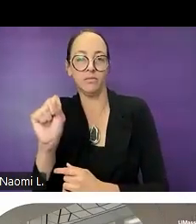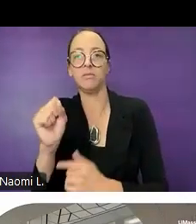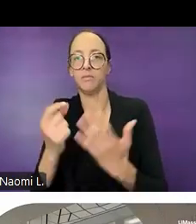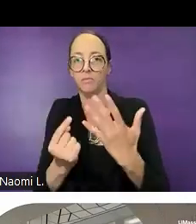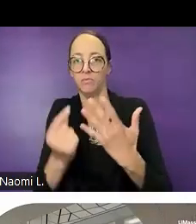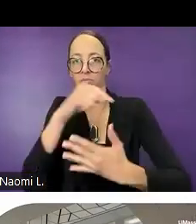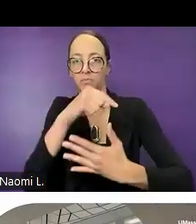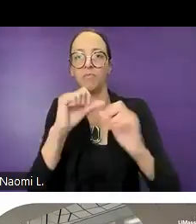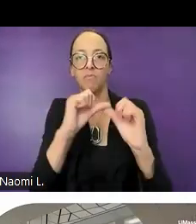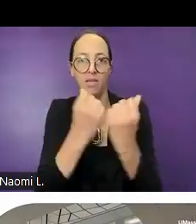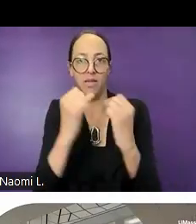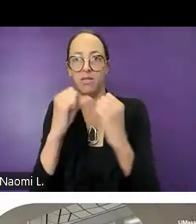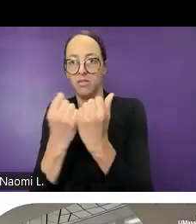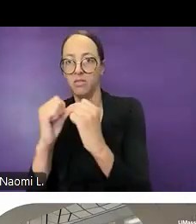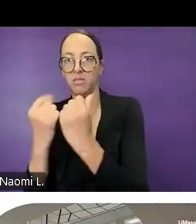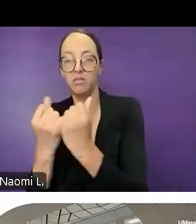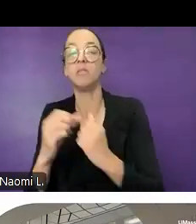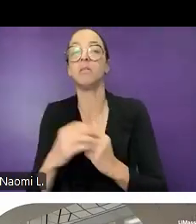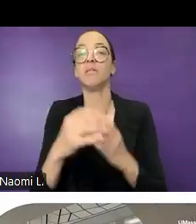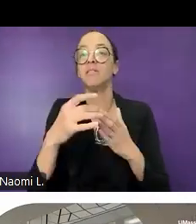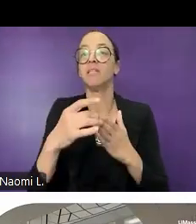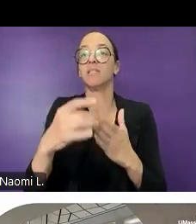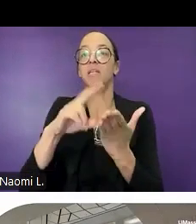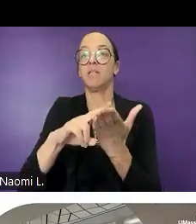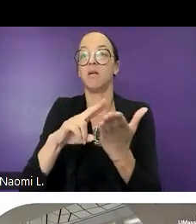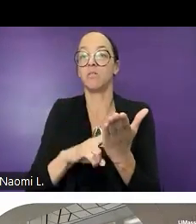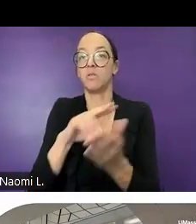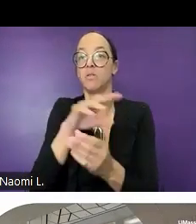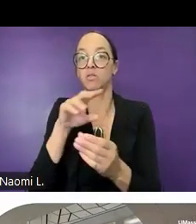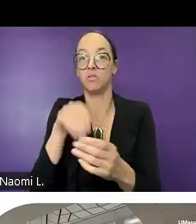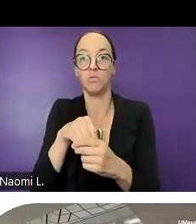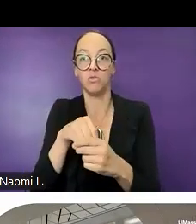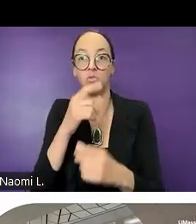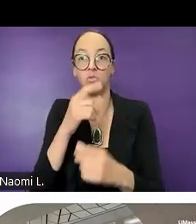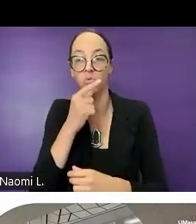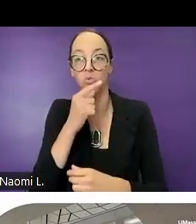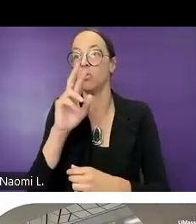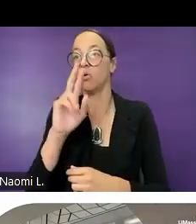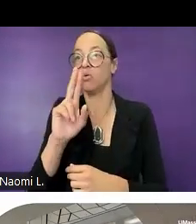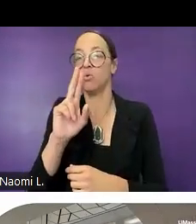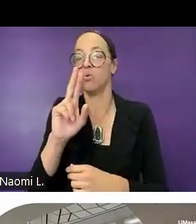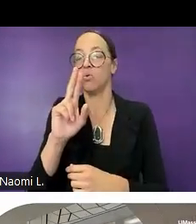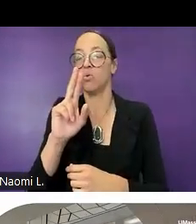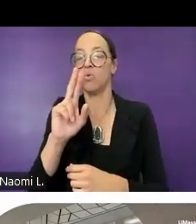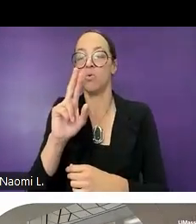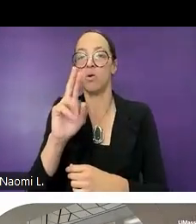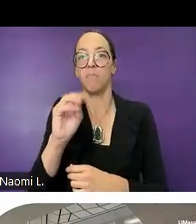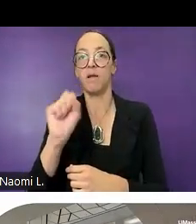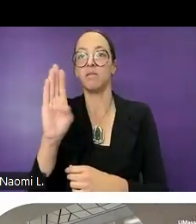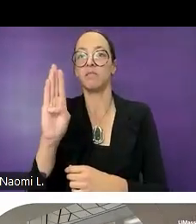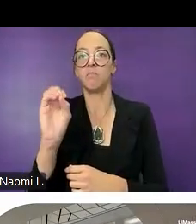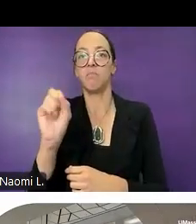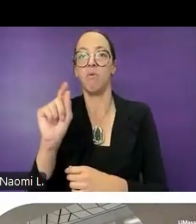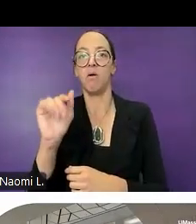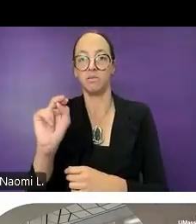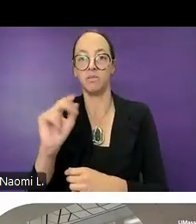project include UMass Boston, which I'm a part of, Community Catalyst, which many of you know is a very